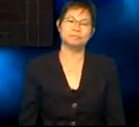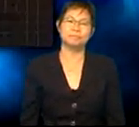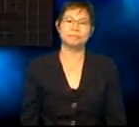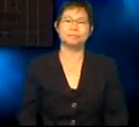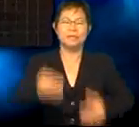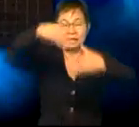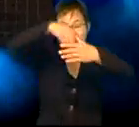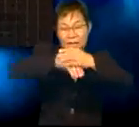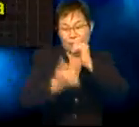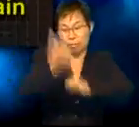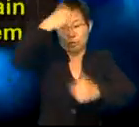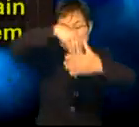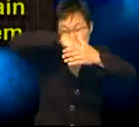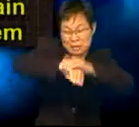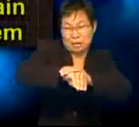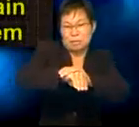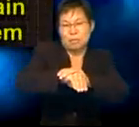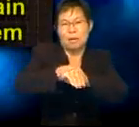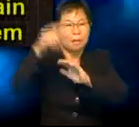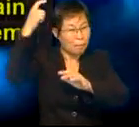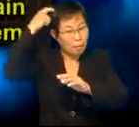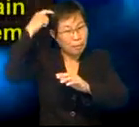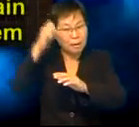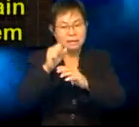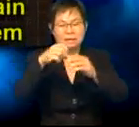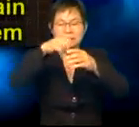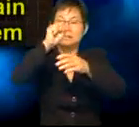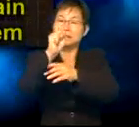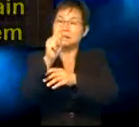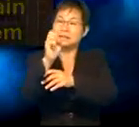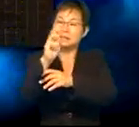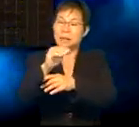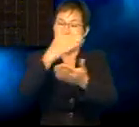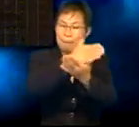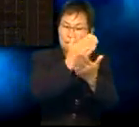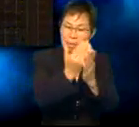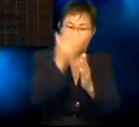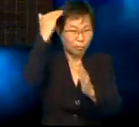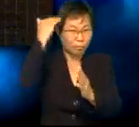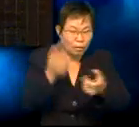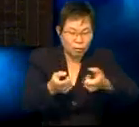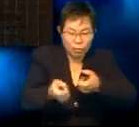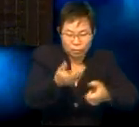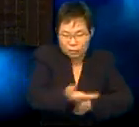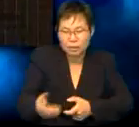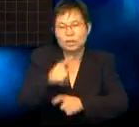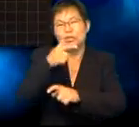The innermost part of the brain is called the brainstem. This is the part of the brain that controls